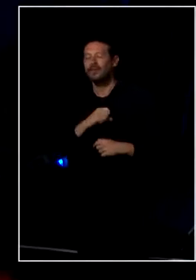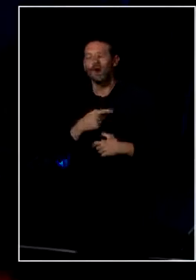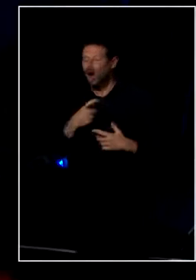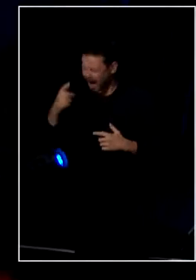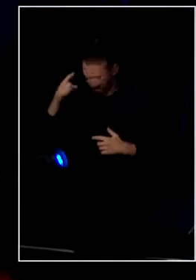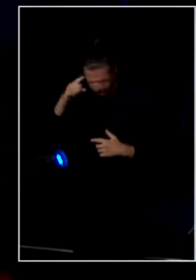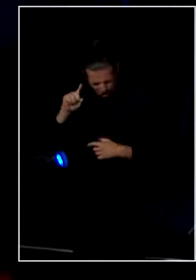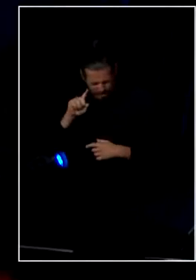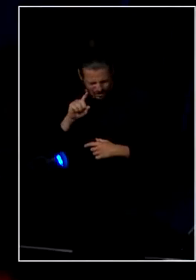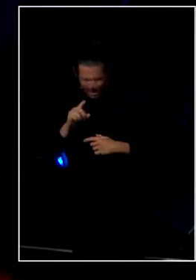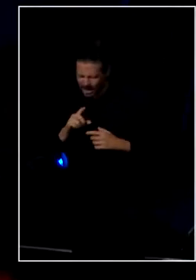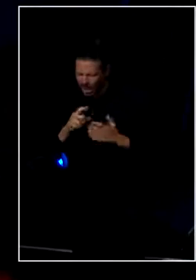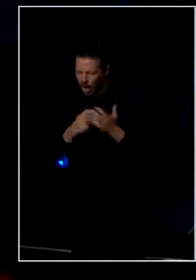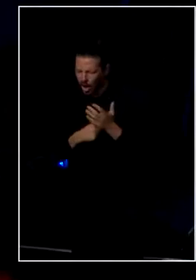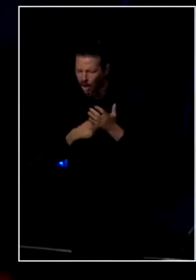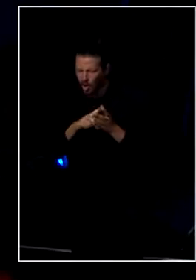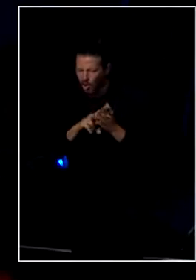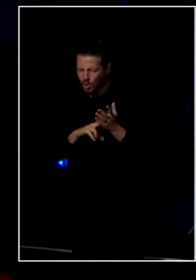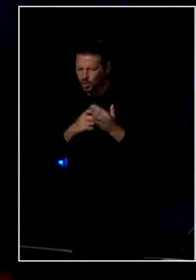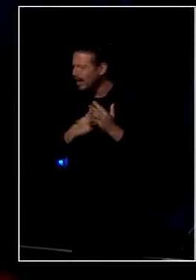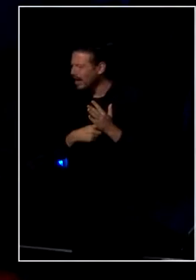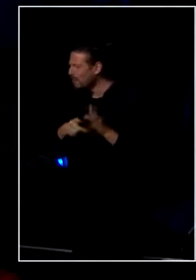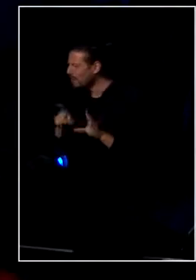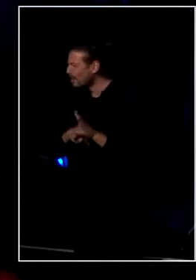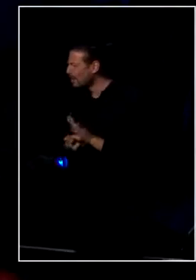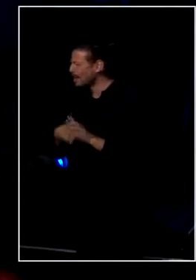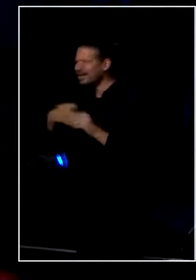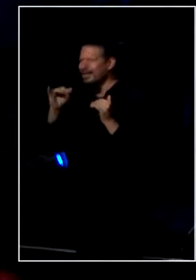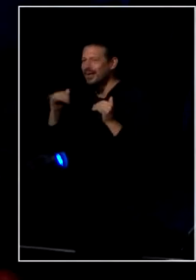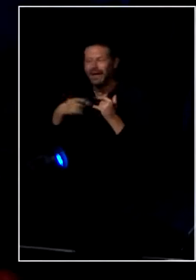you said ravery. No.